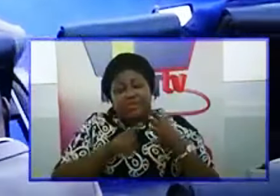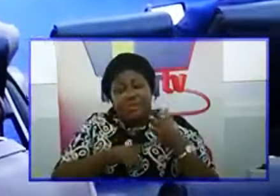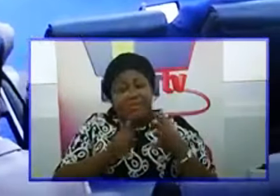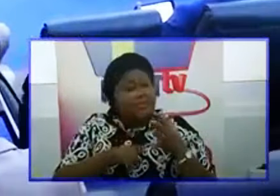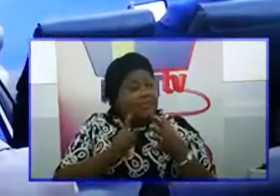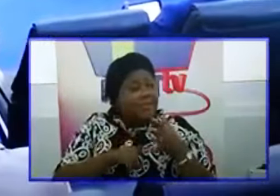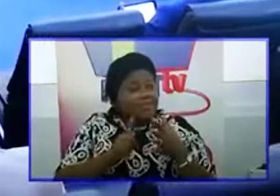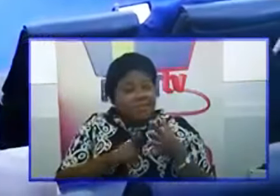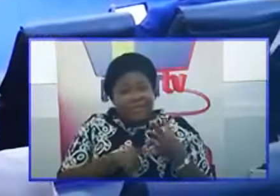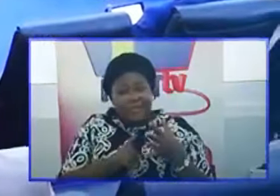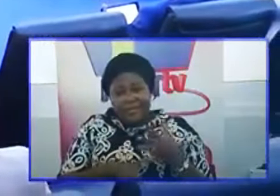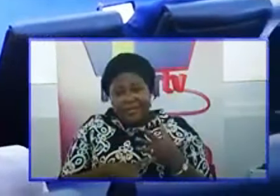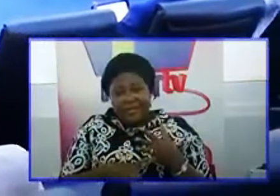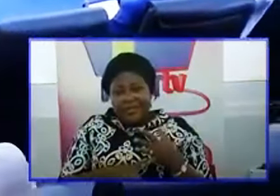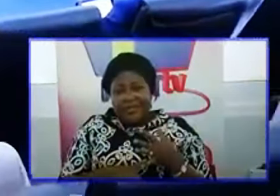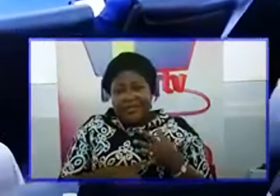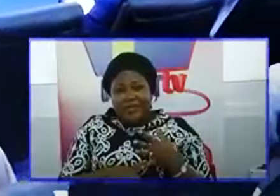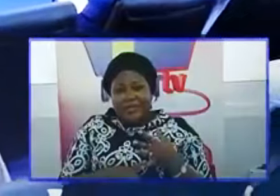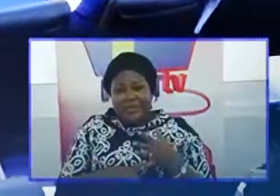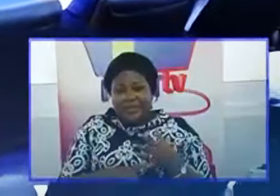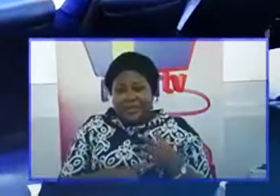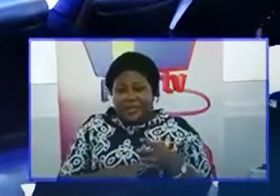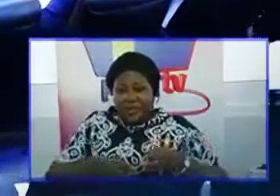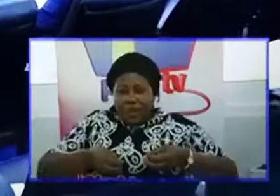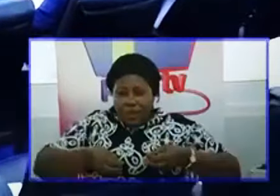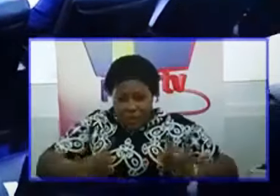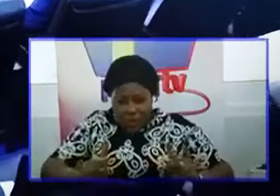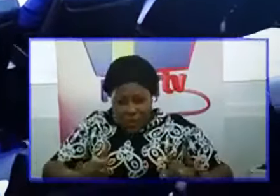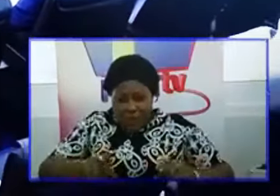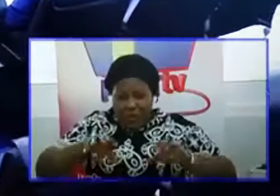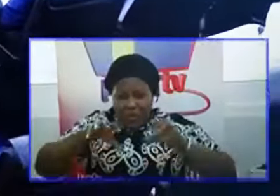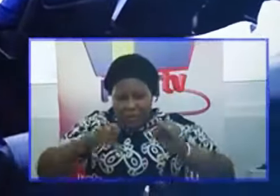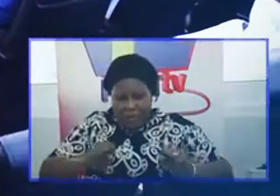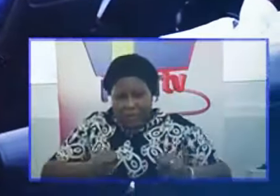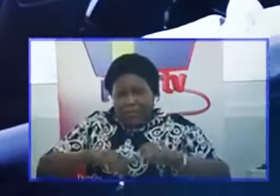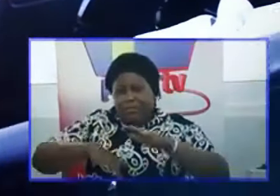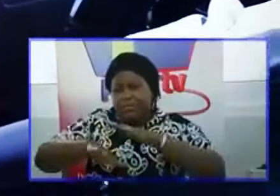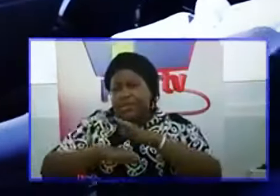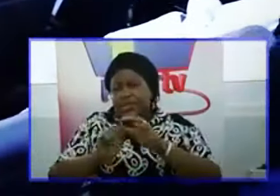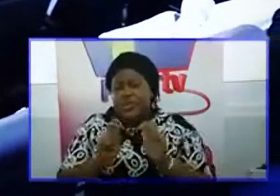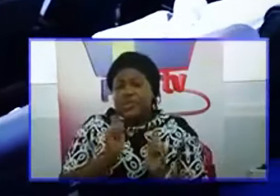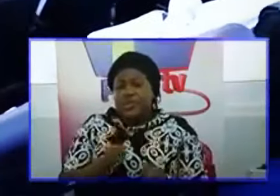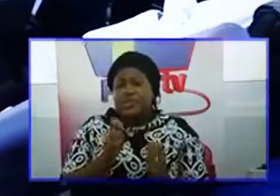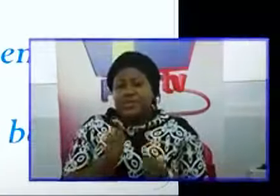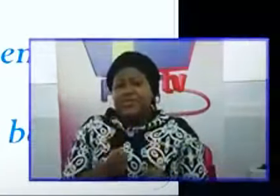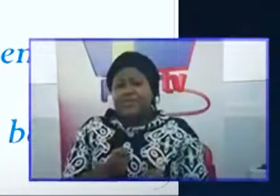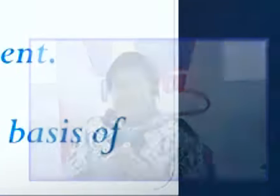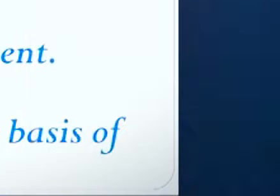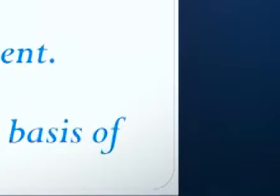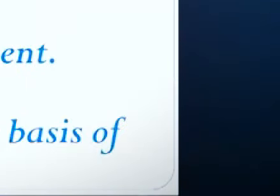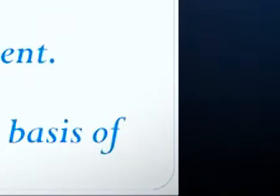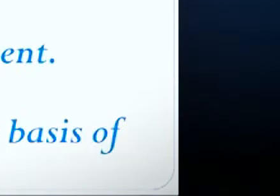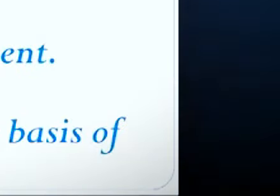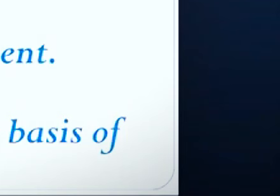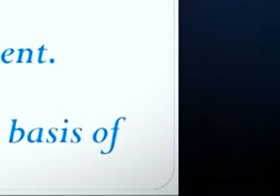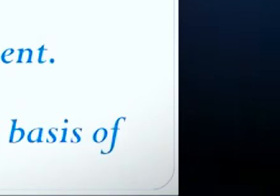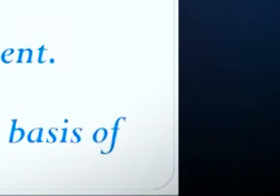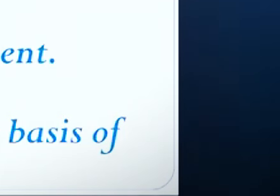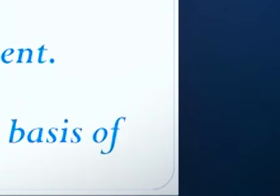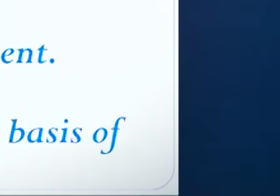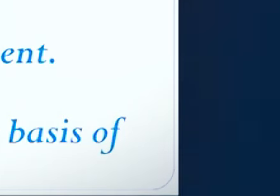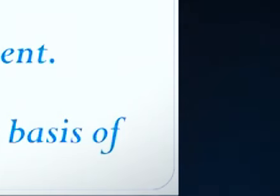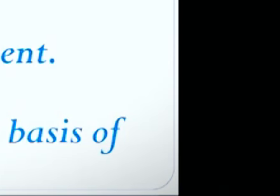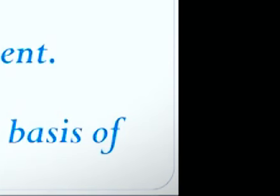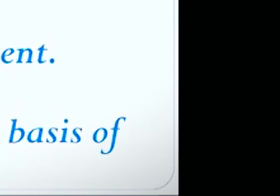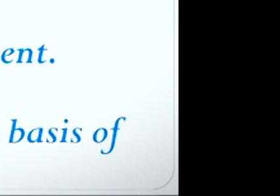is the basis of reward. When you seize the opportunity, that will bring you reward. See,